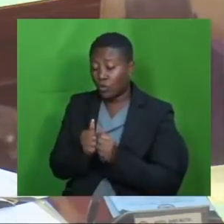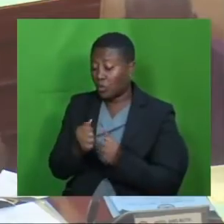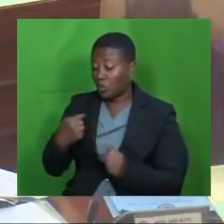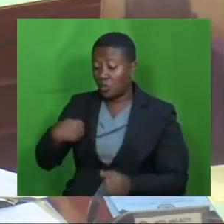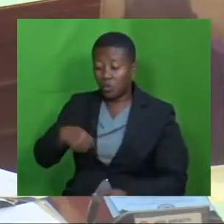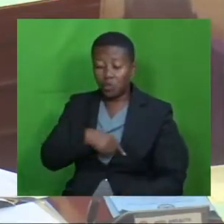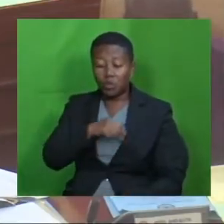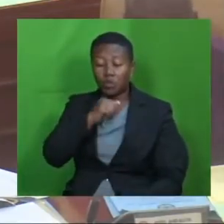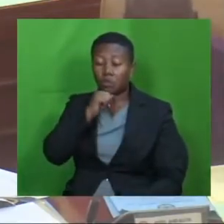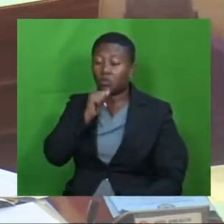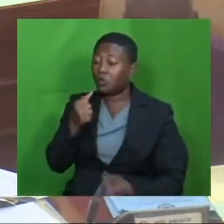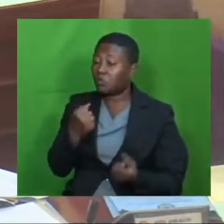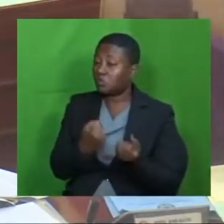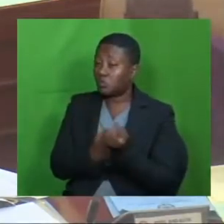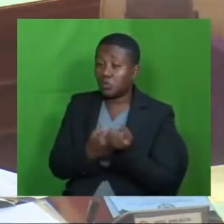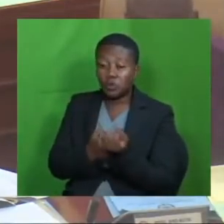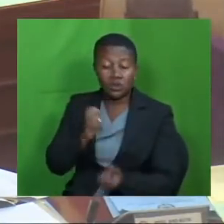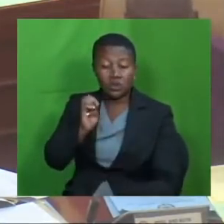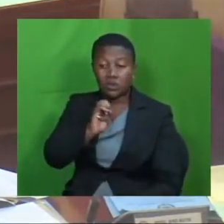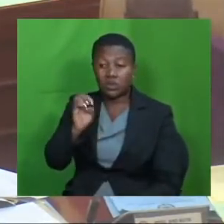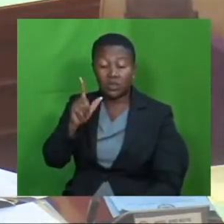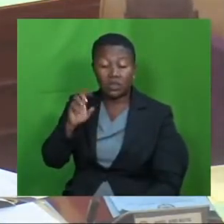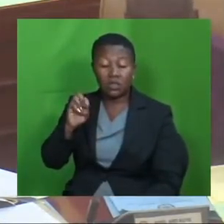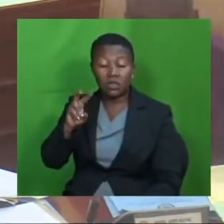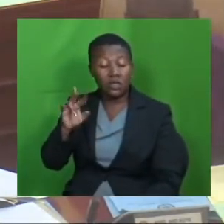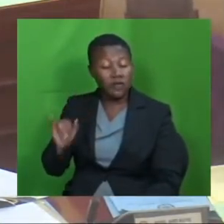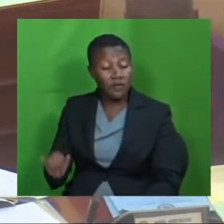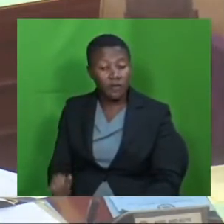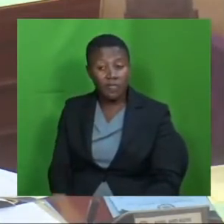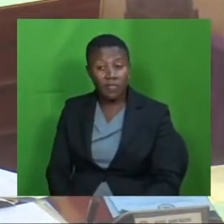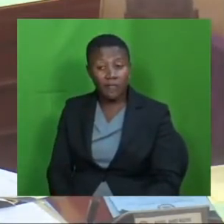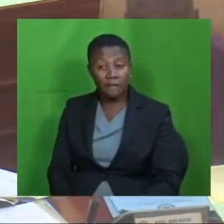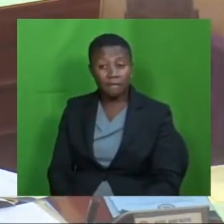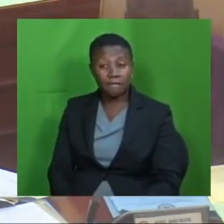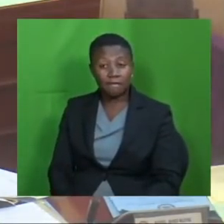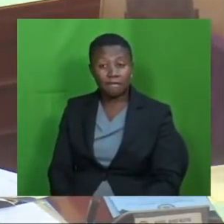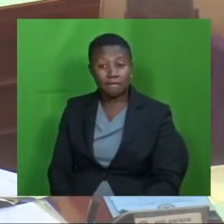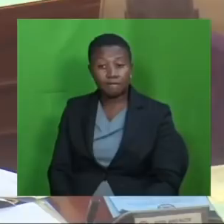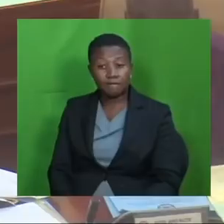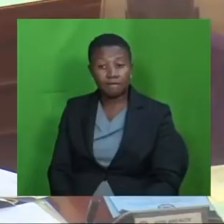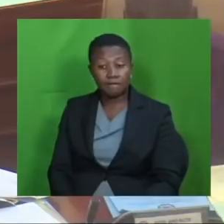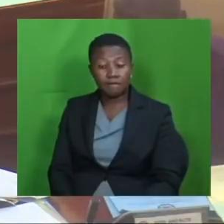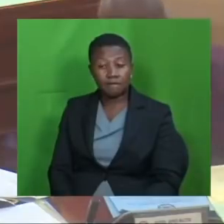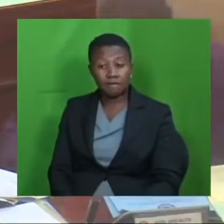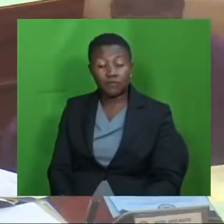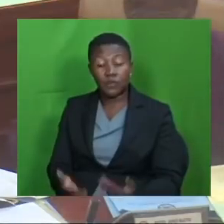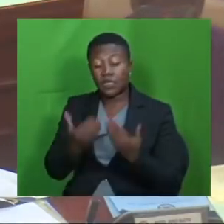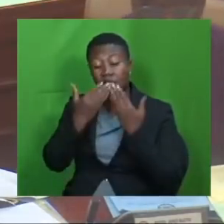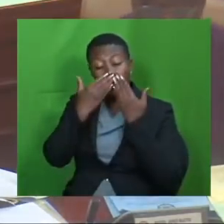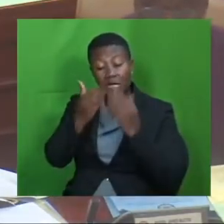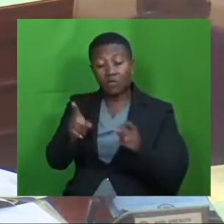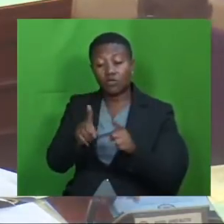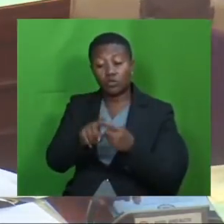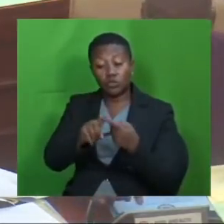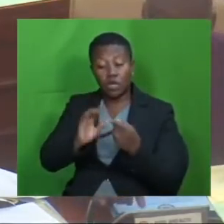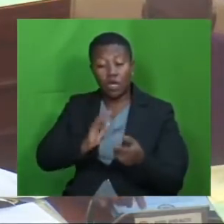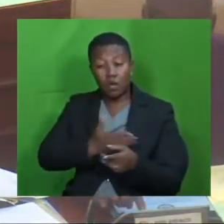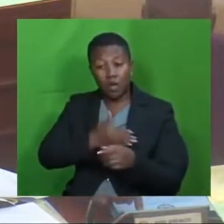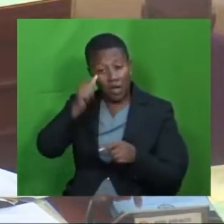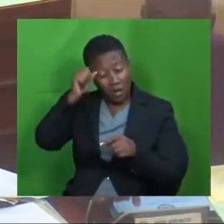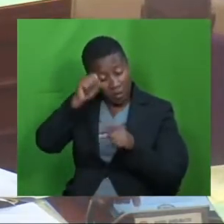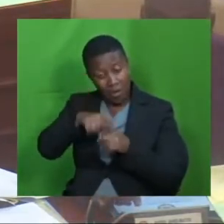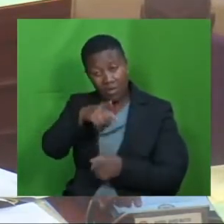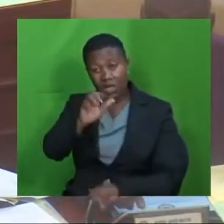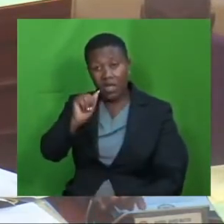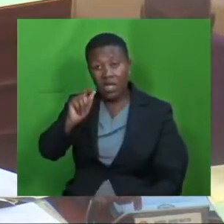e-levy. Now, Mr. Speaker, thanks to our economists here, e-levy,